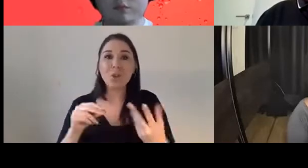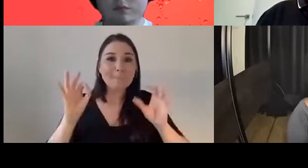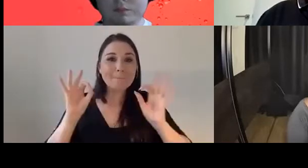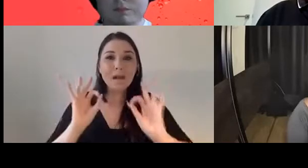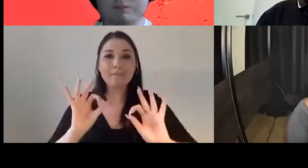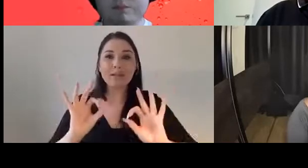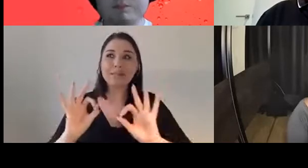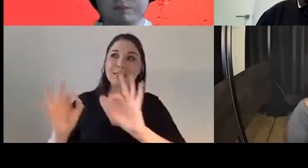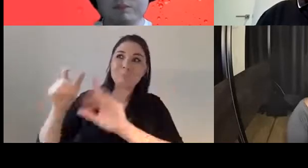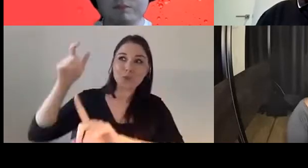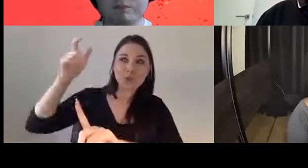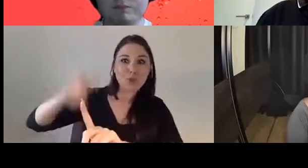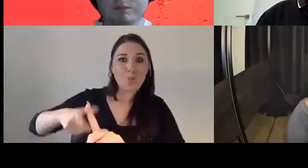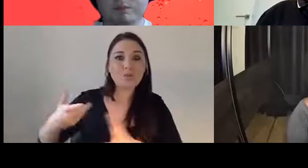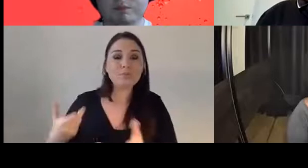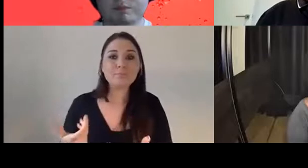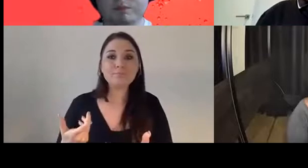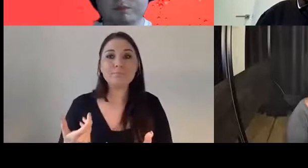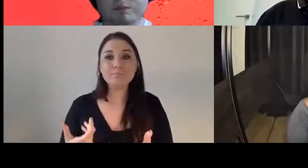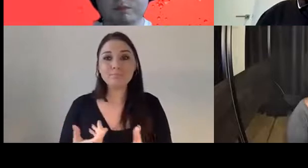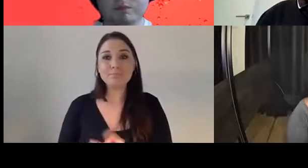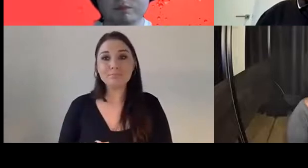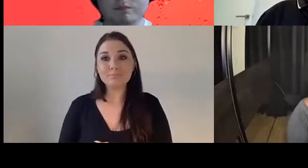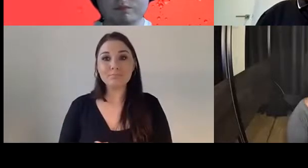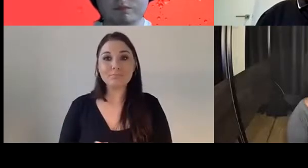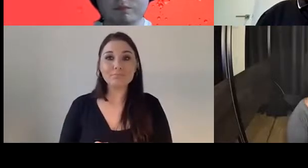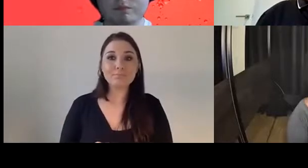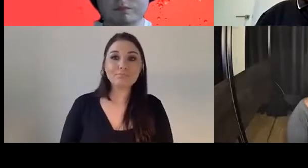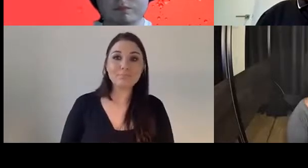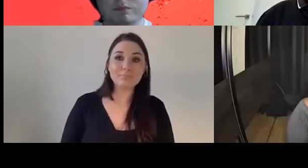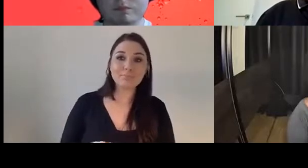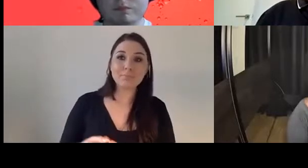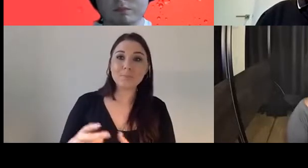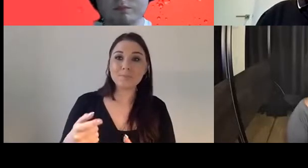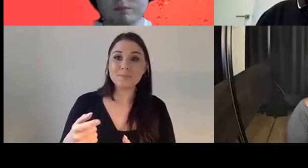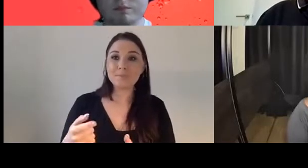somebody over another user.